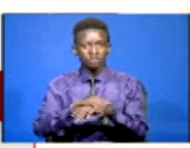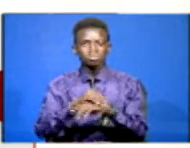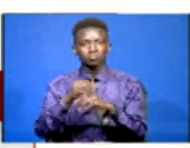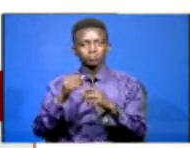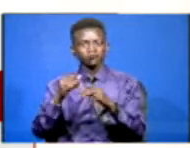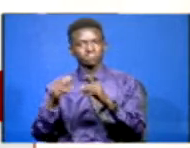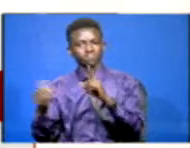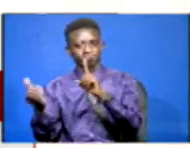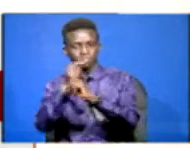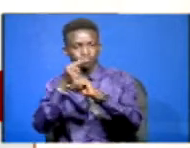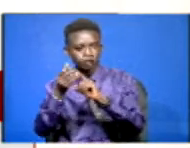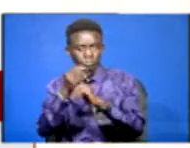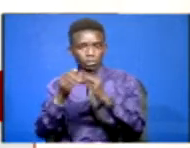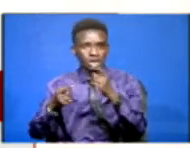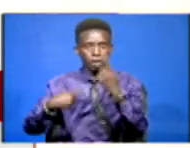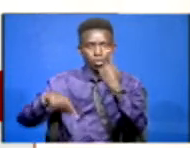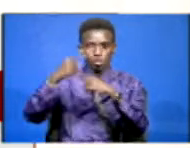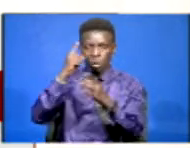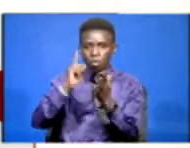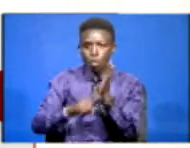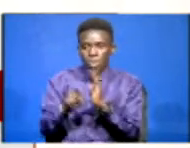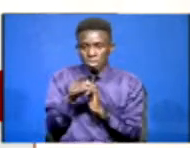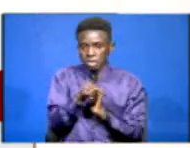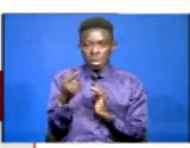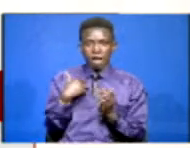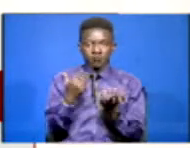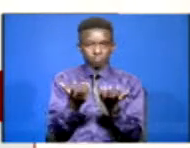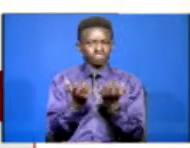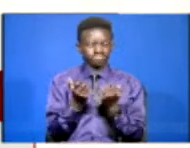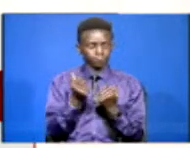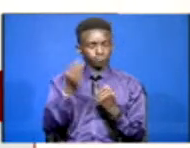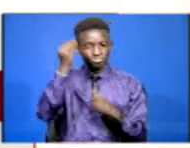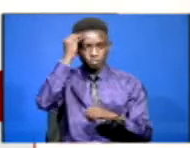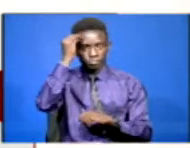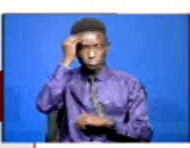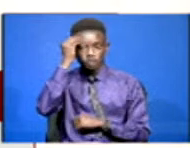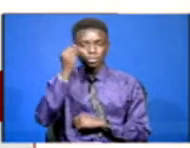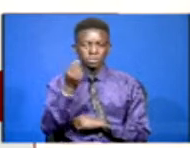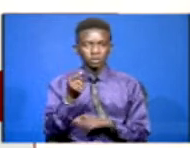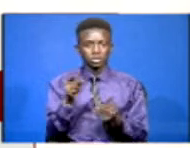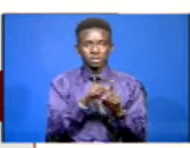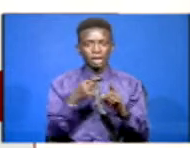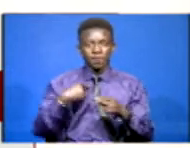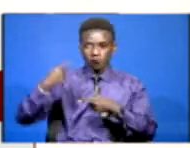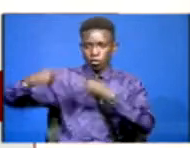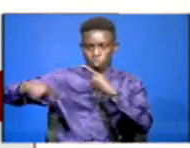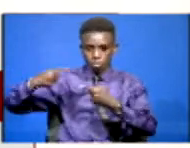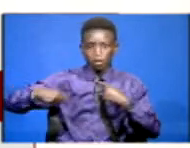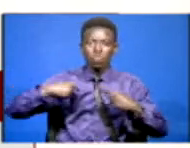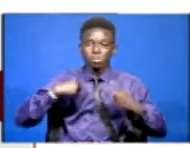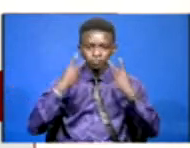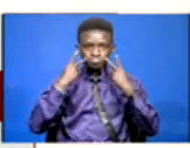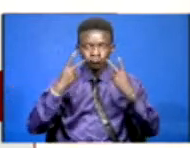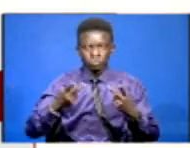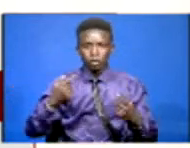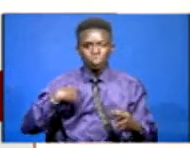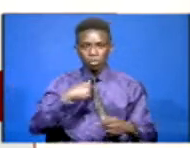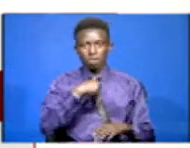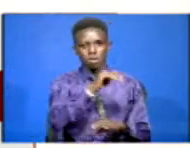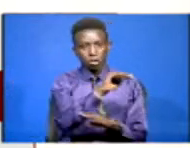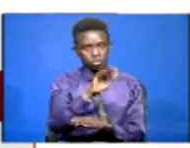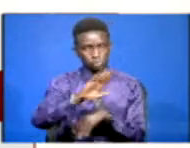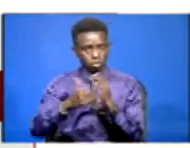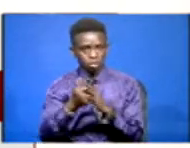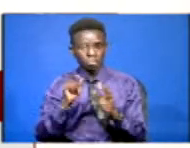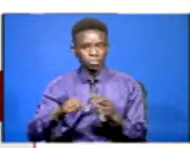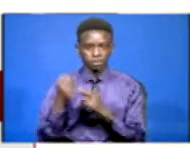secondary schools and tertiary institutions competitively. We urge vigilance and responsibility.